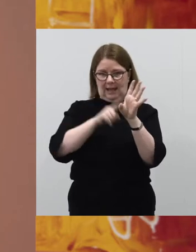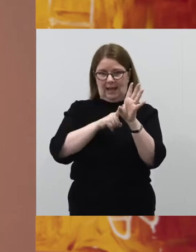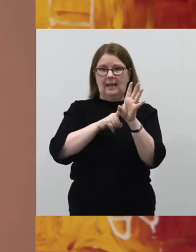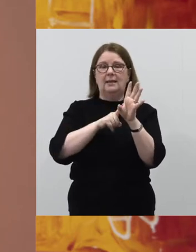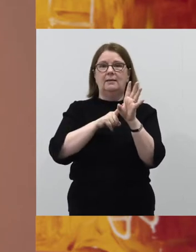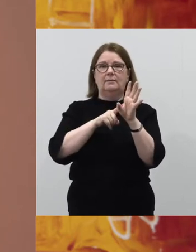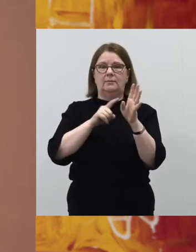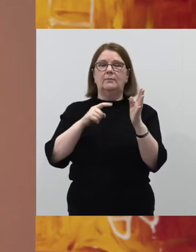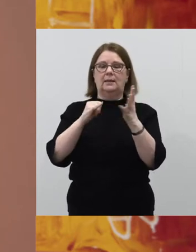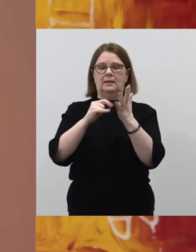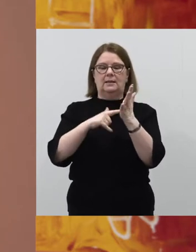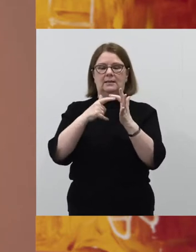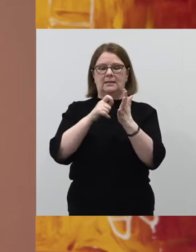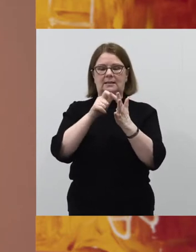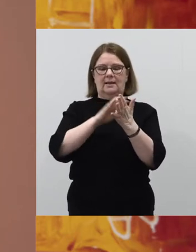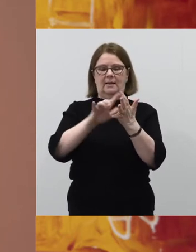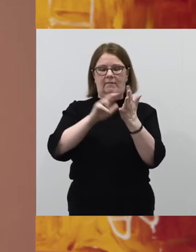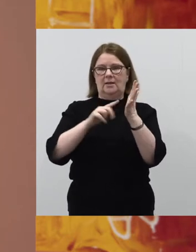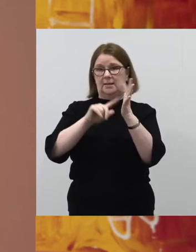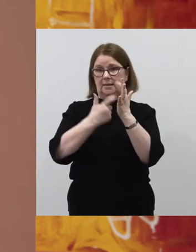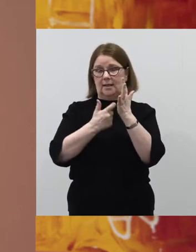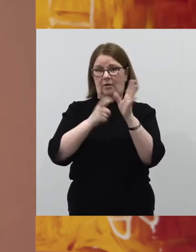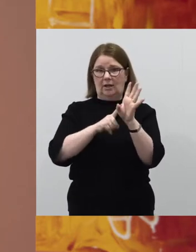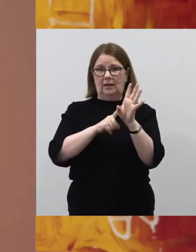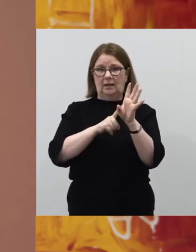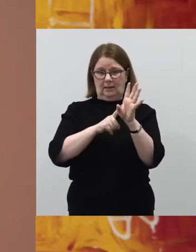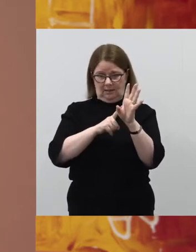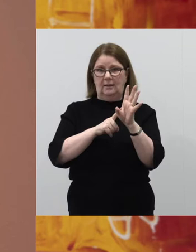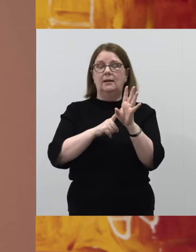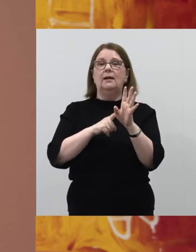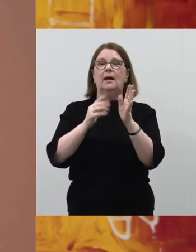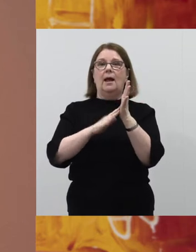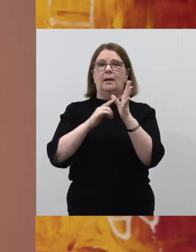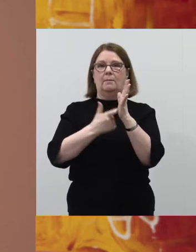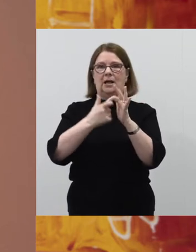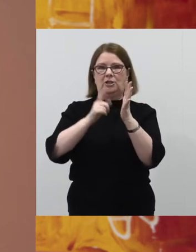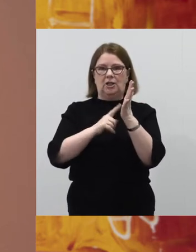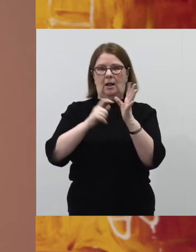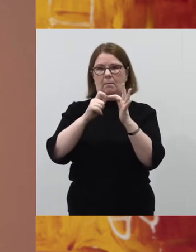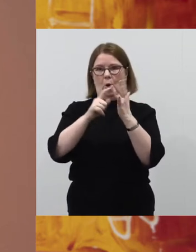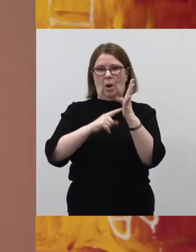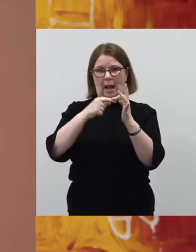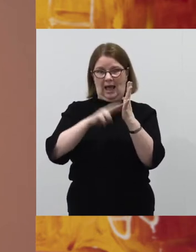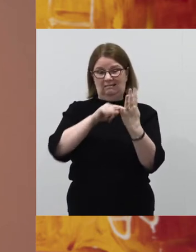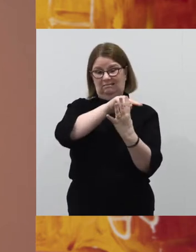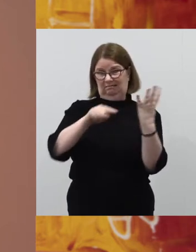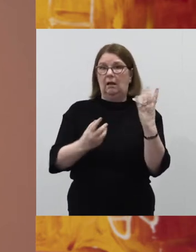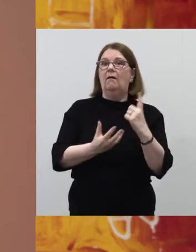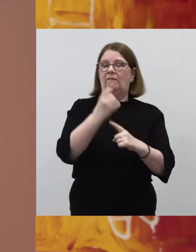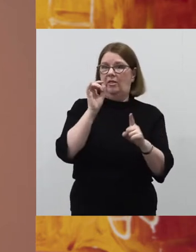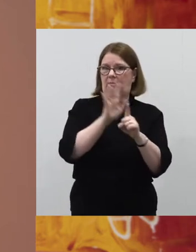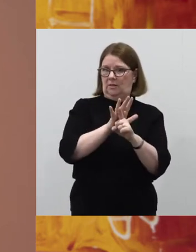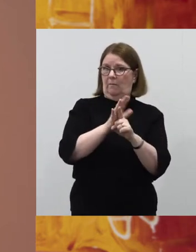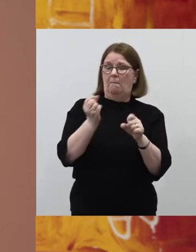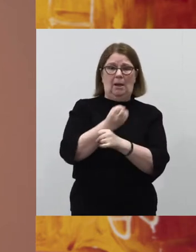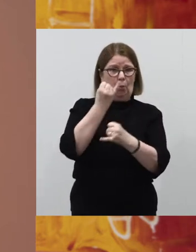exploration. Confounded by the enormity of problems such as climate change, she finds images from her personal experience that document the